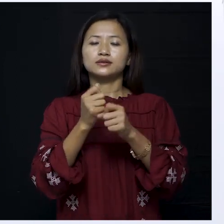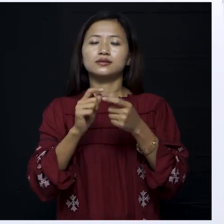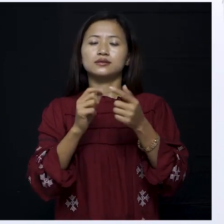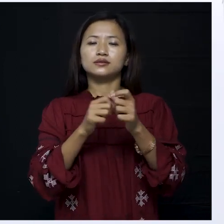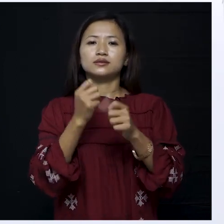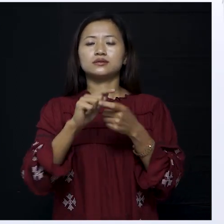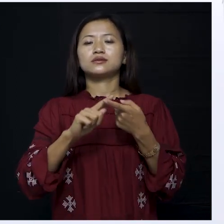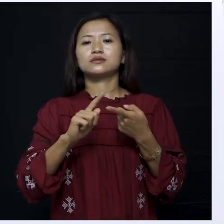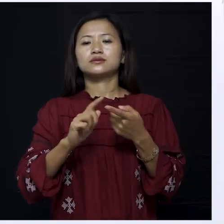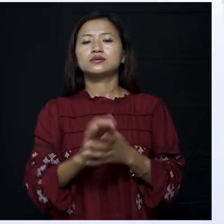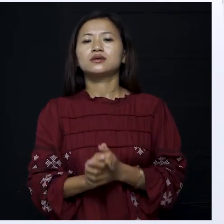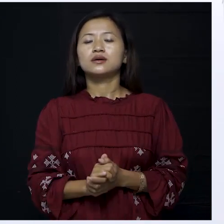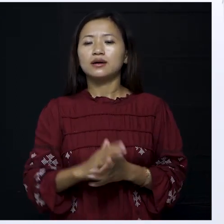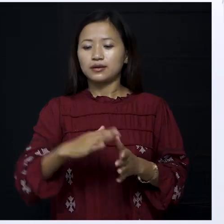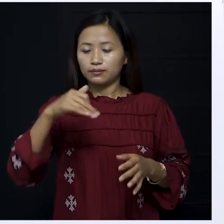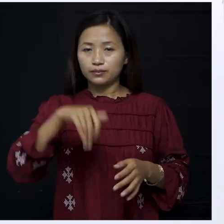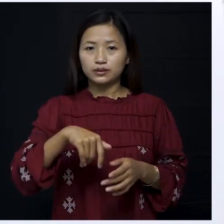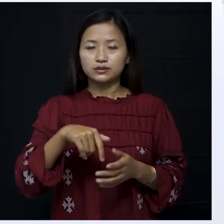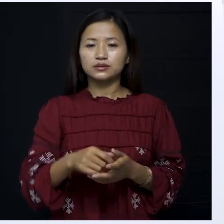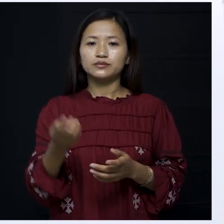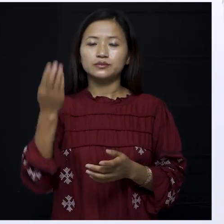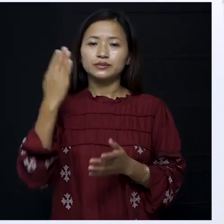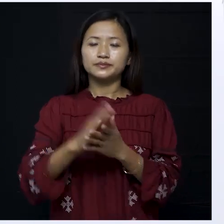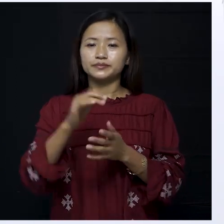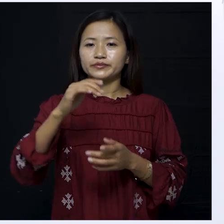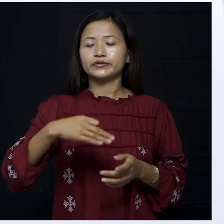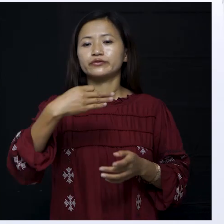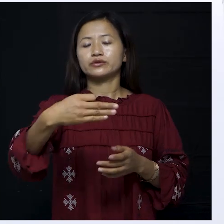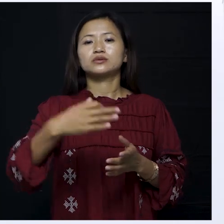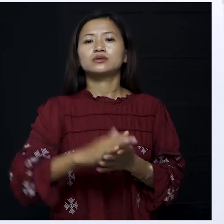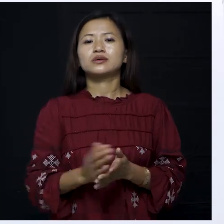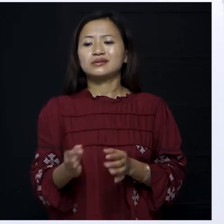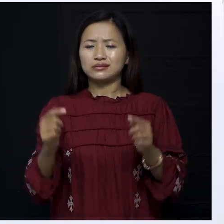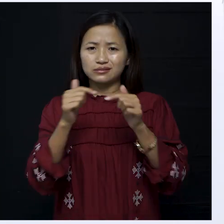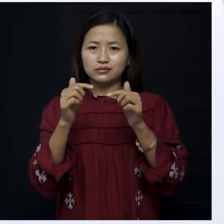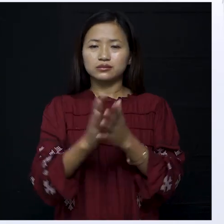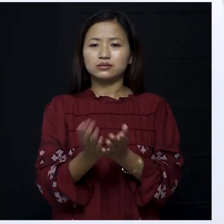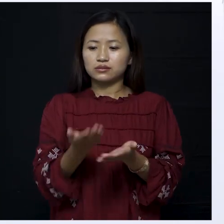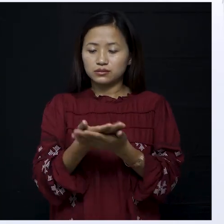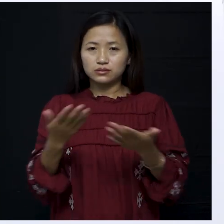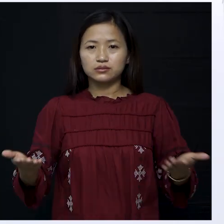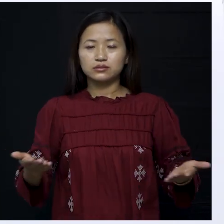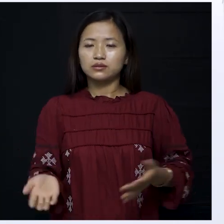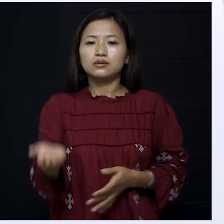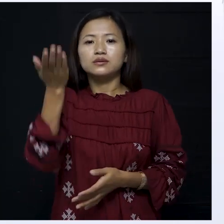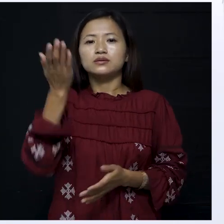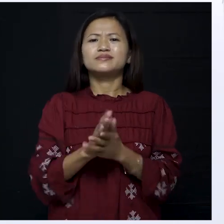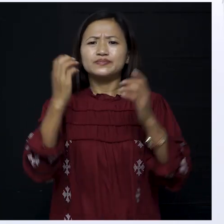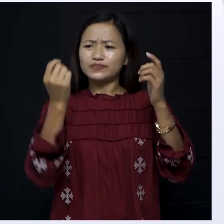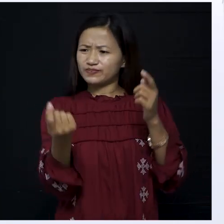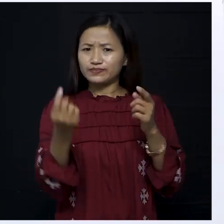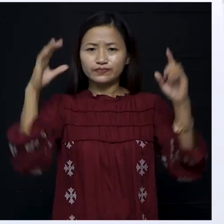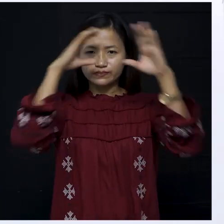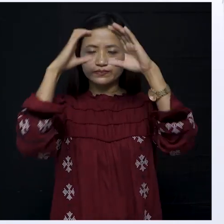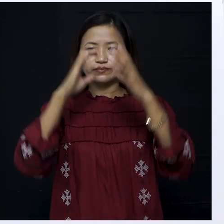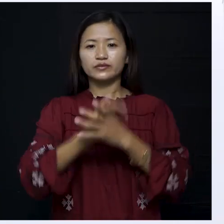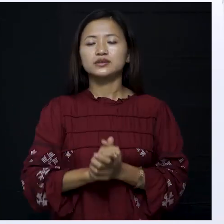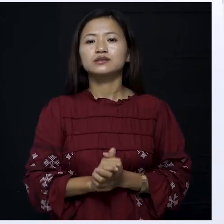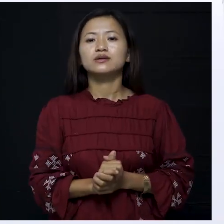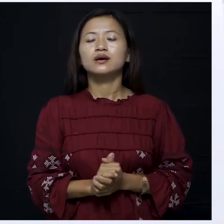and present and future. So it links things up. So that's why you may find yourself a little confused, but we